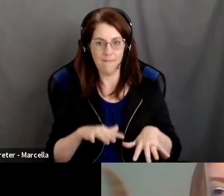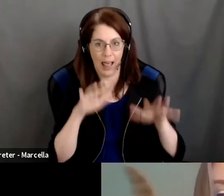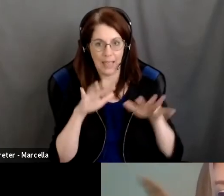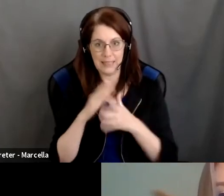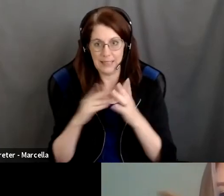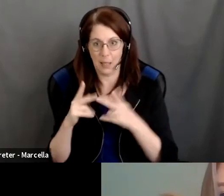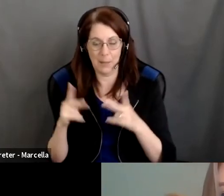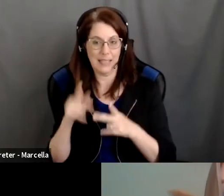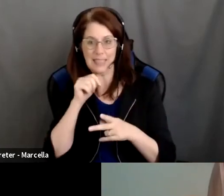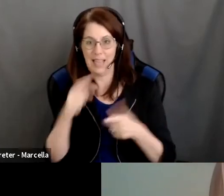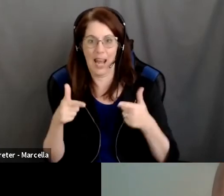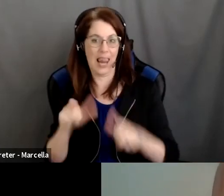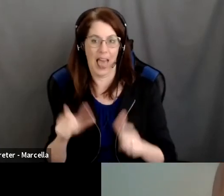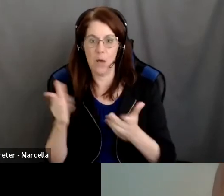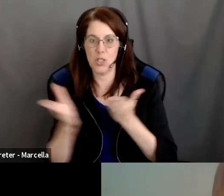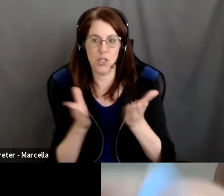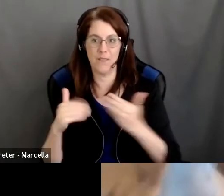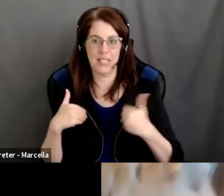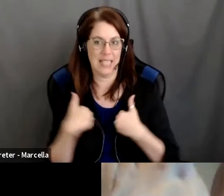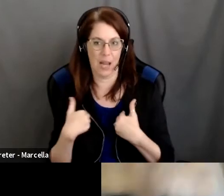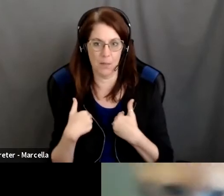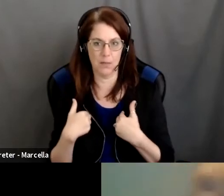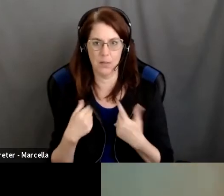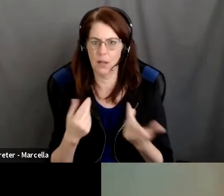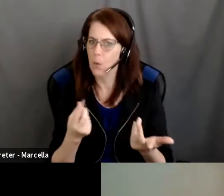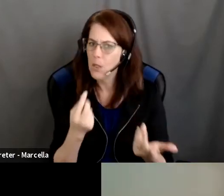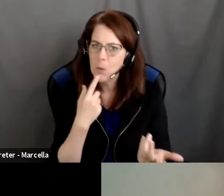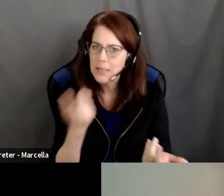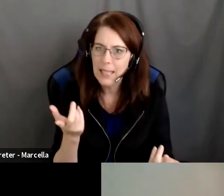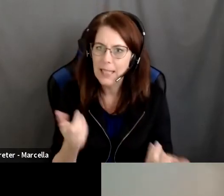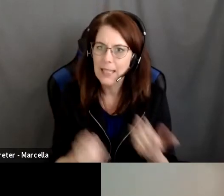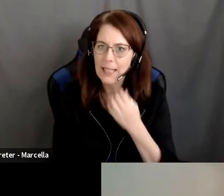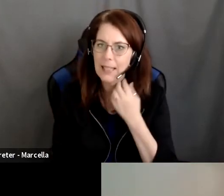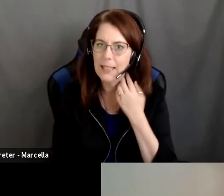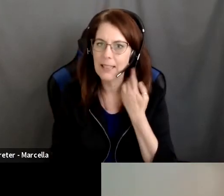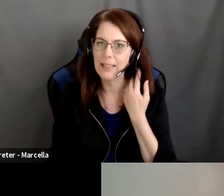let service dogs in. What do you say to those places?